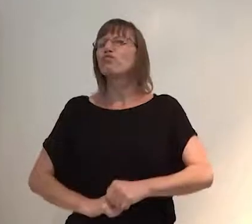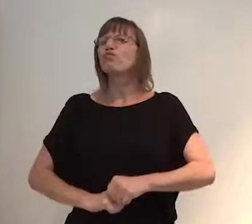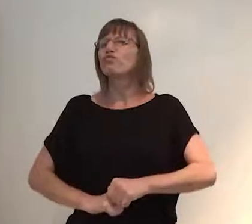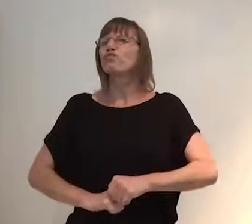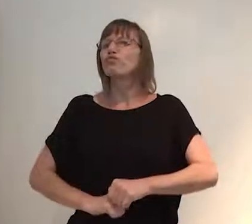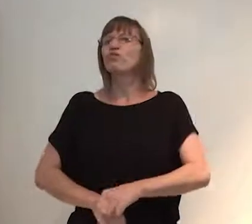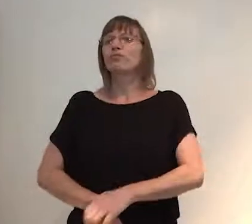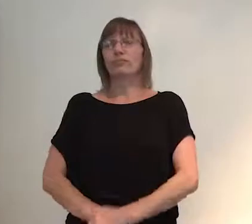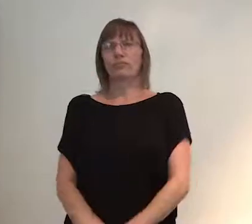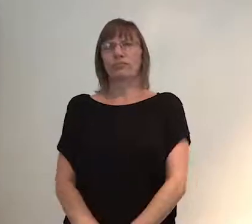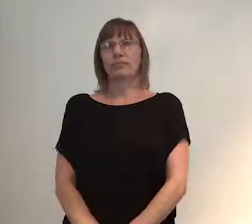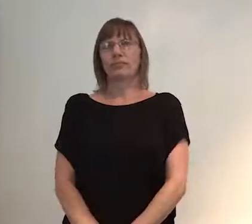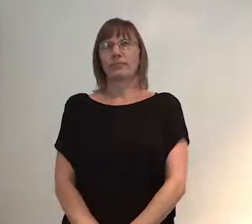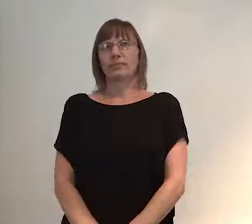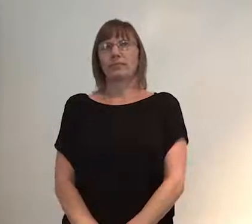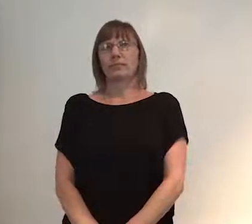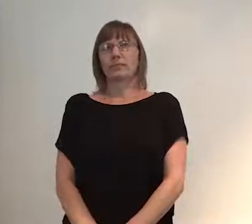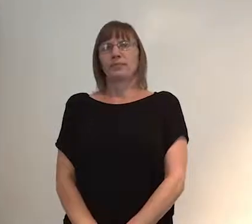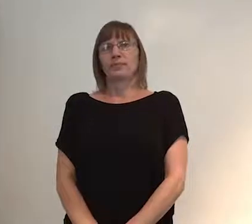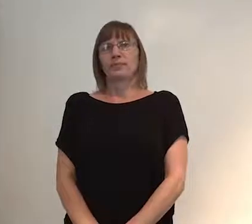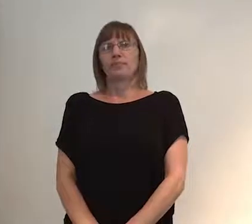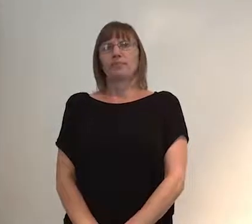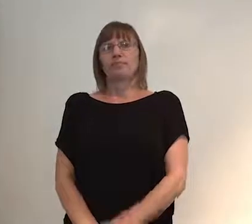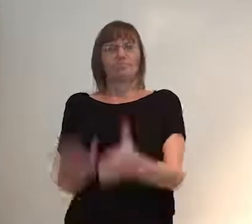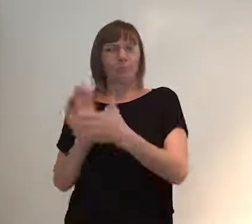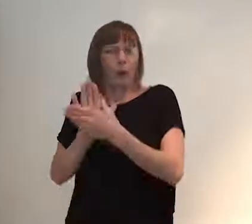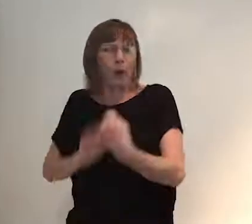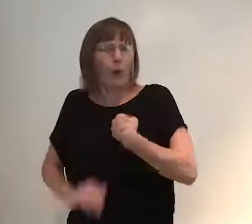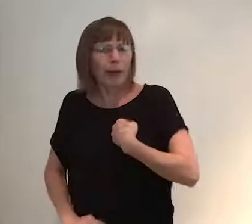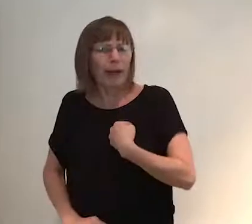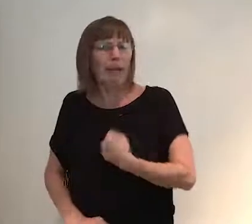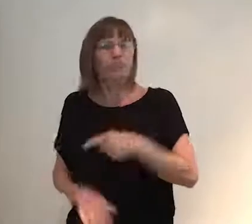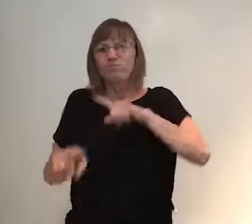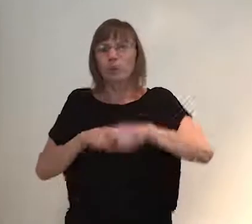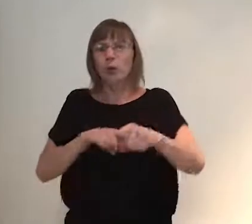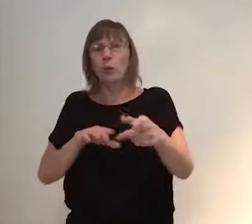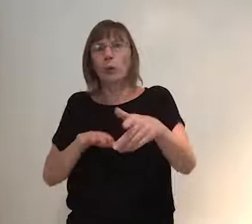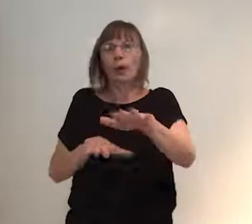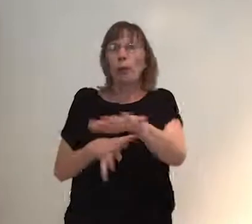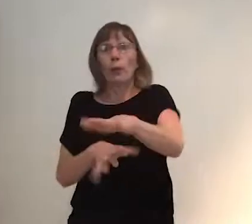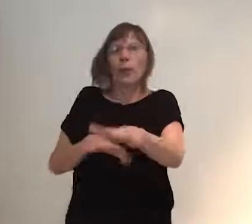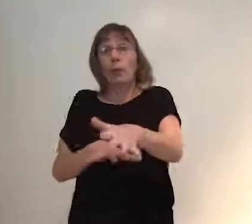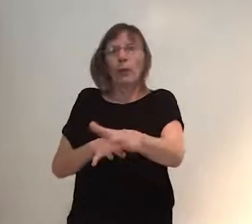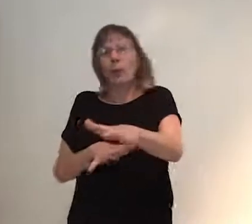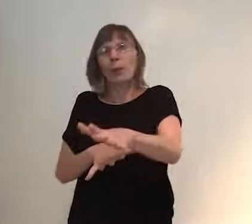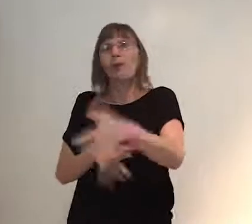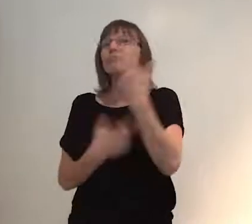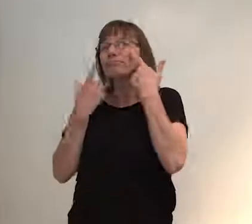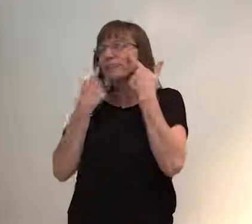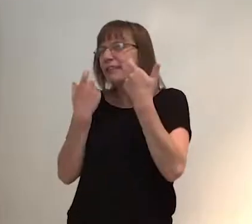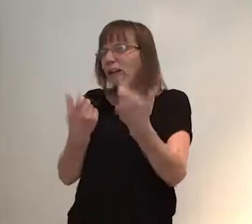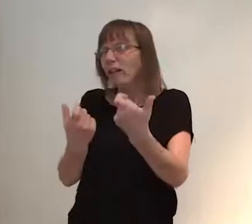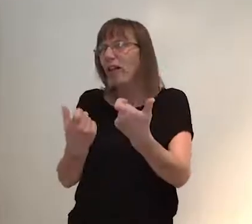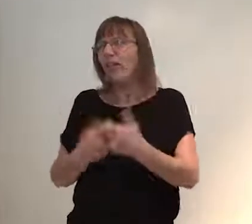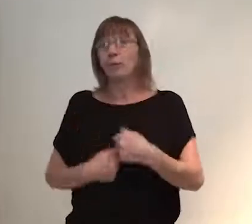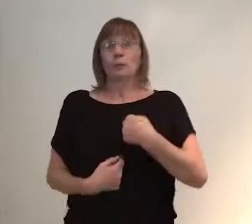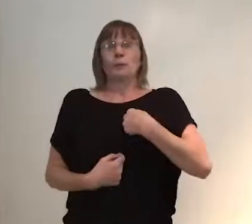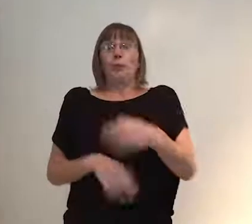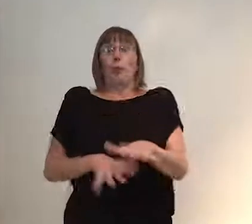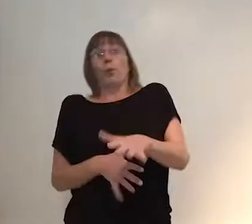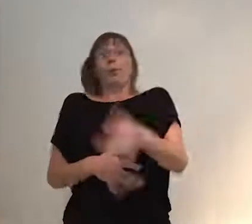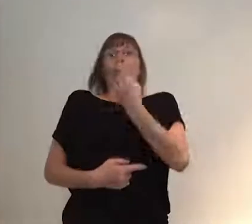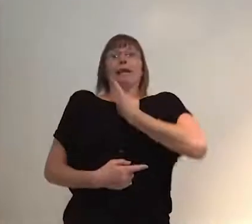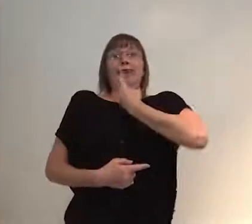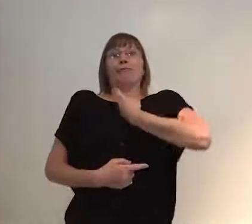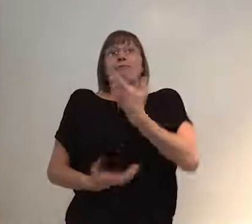that right knee, and then we're catching that left leg behind. Oh, try not to wobble. Be careful. Oh,